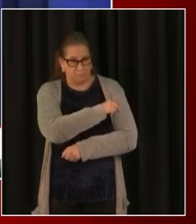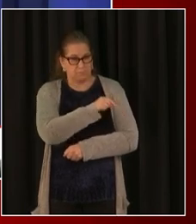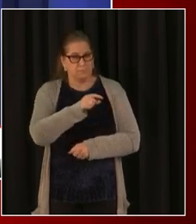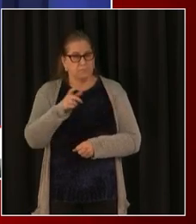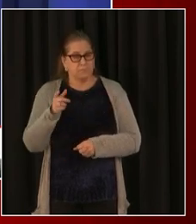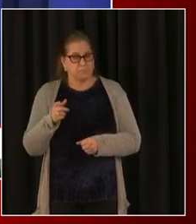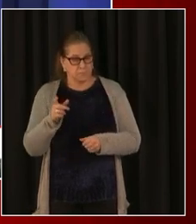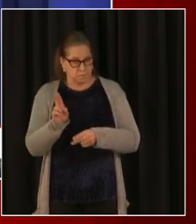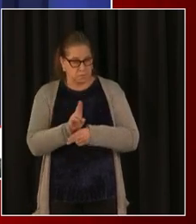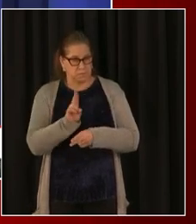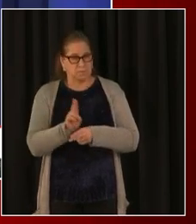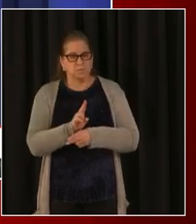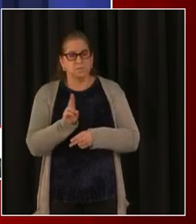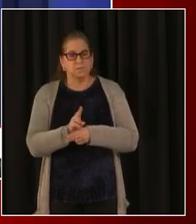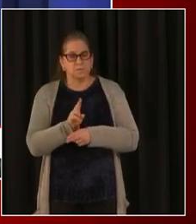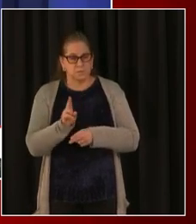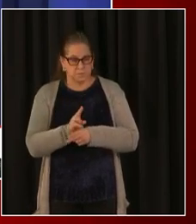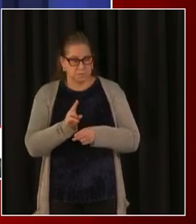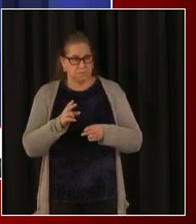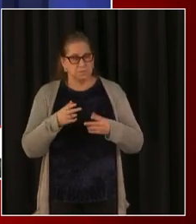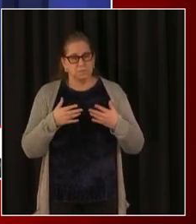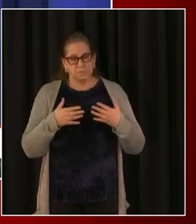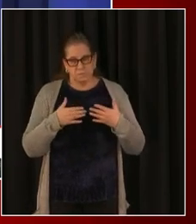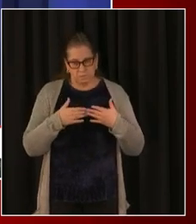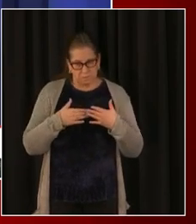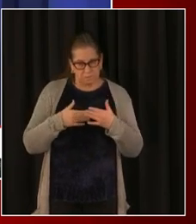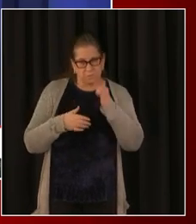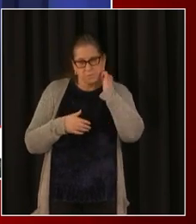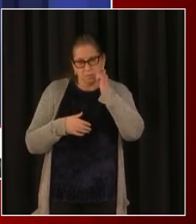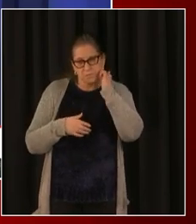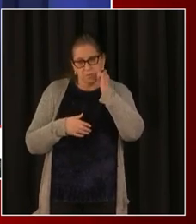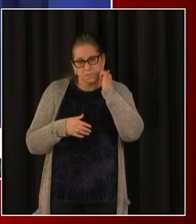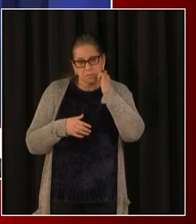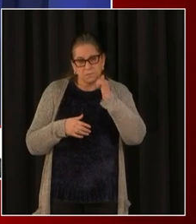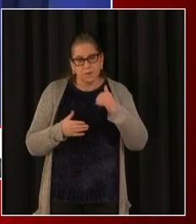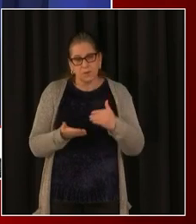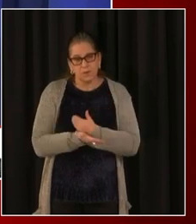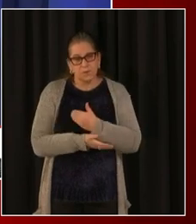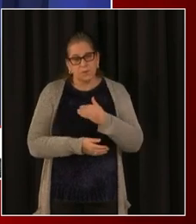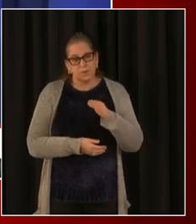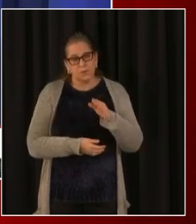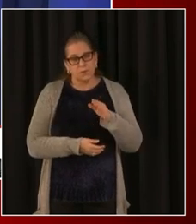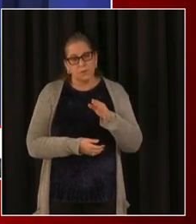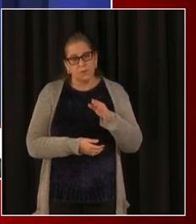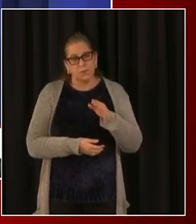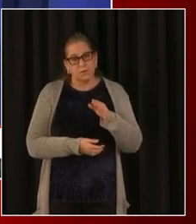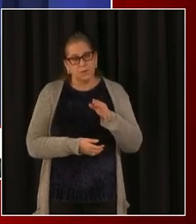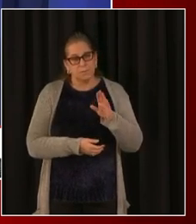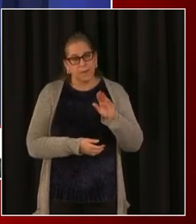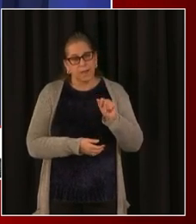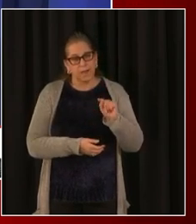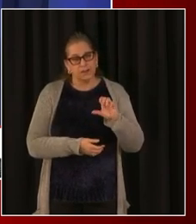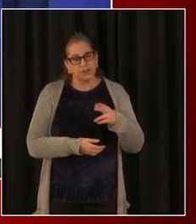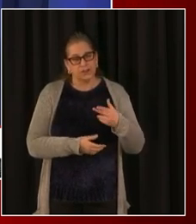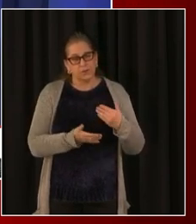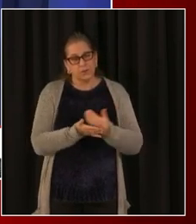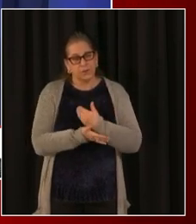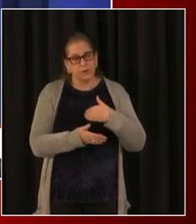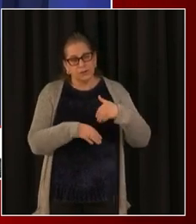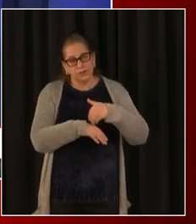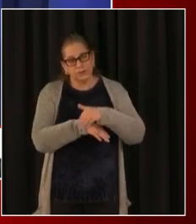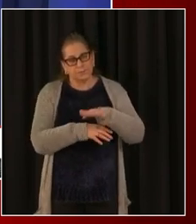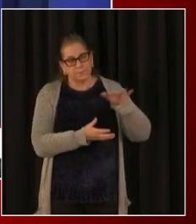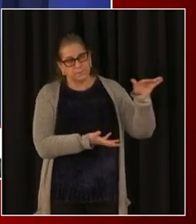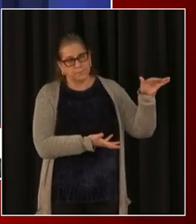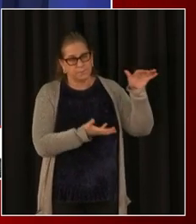they're using it through the beginning of this week when their shipments start coming in today, tomorrow, and Wednesday. So there's a little bit of